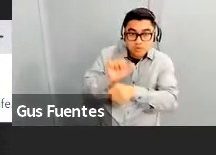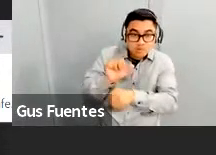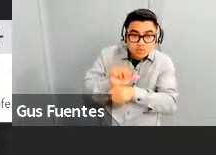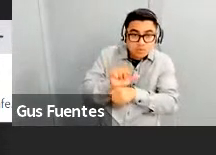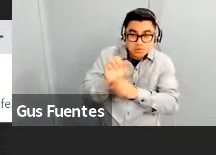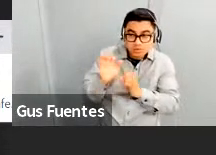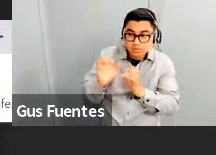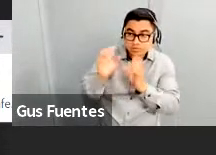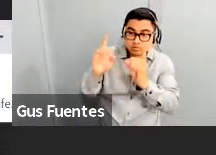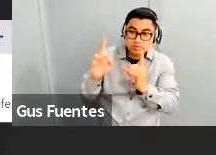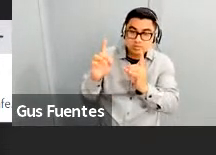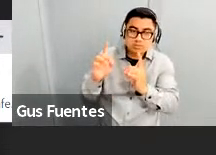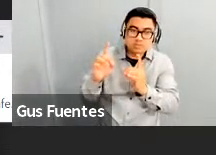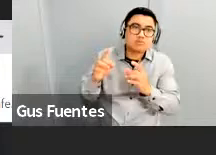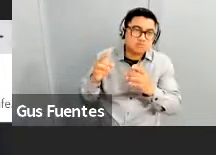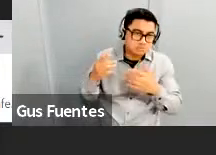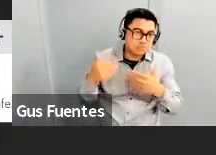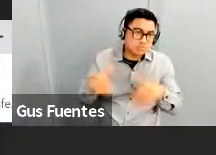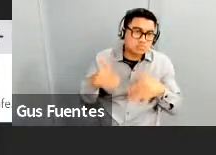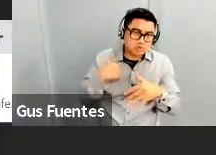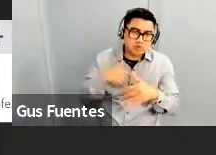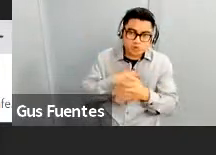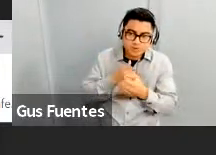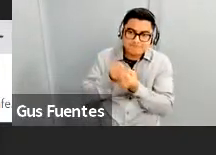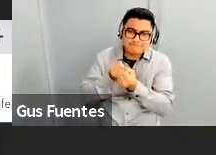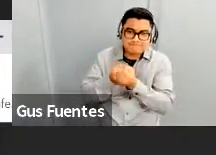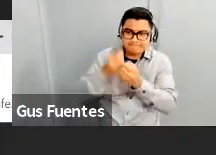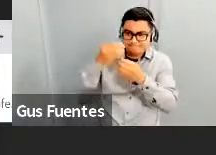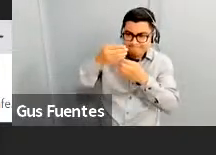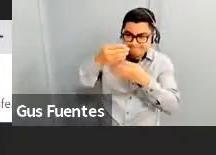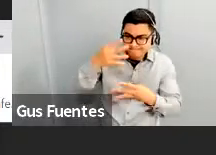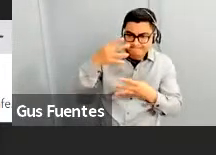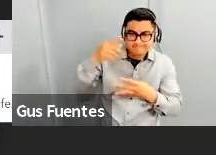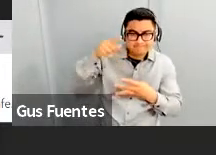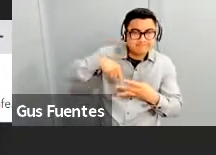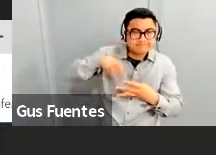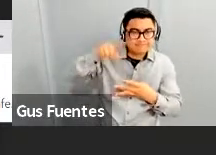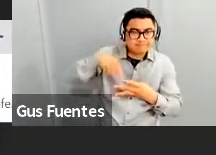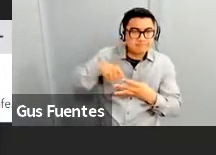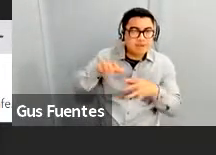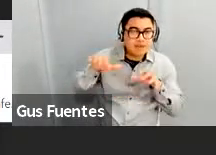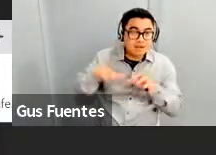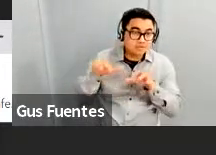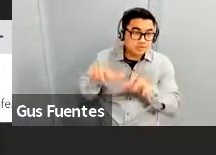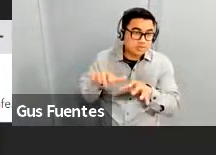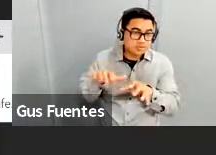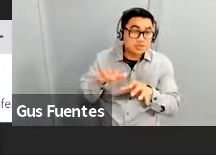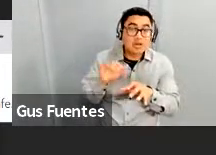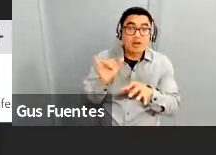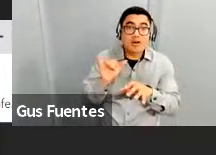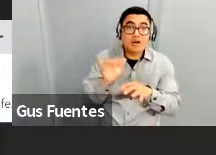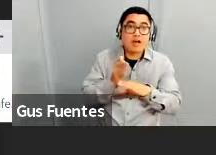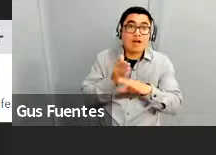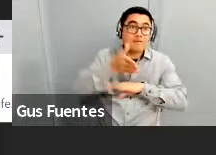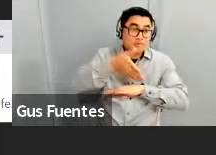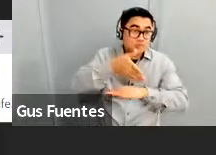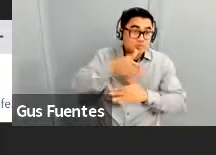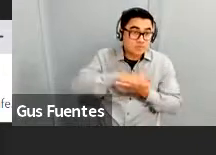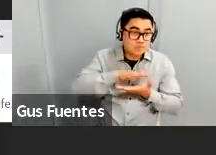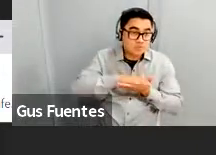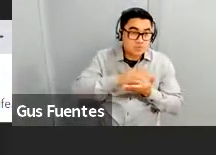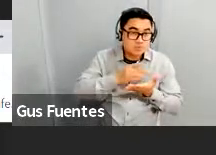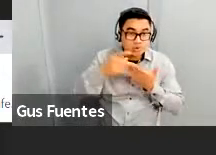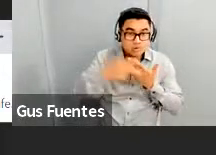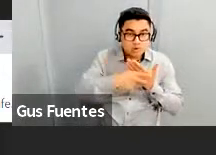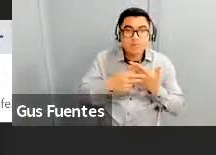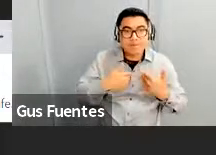there are a lot of actions under there. After school programs, we have a lot funded for after school programs. So